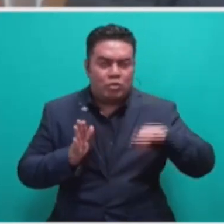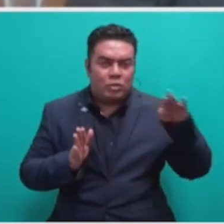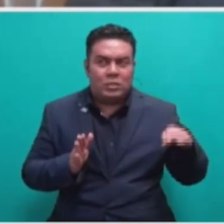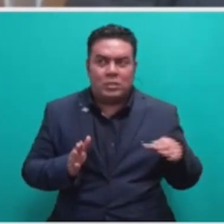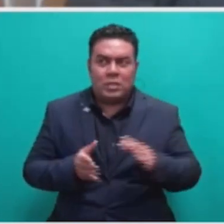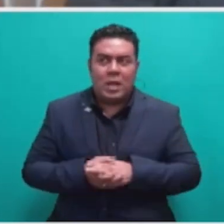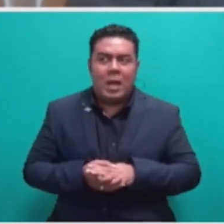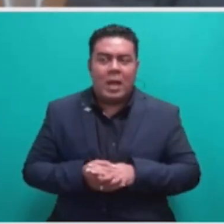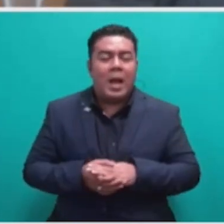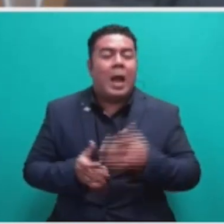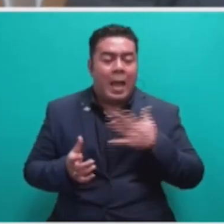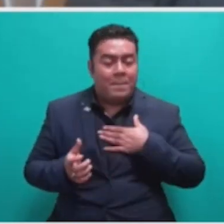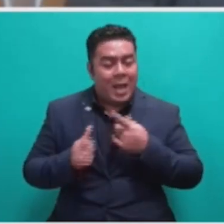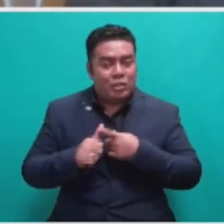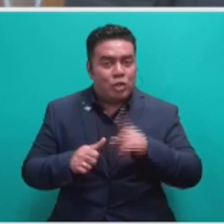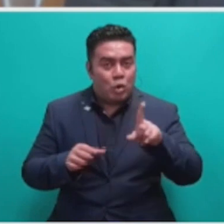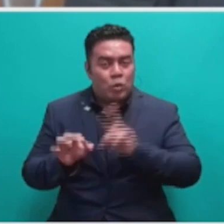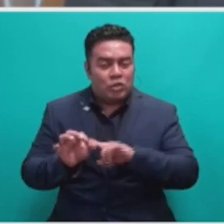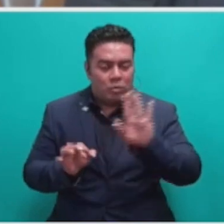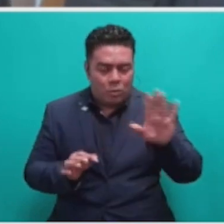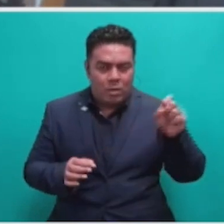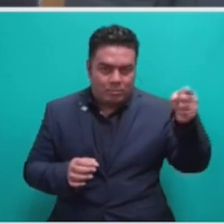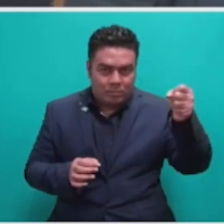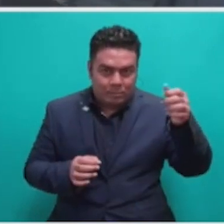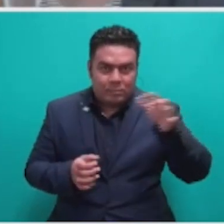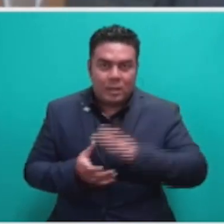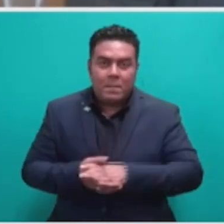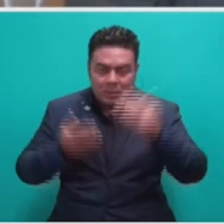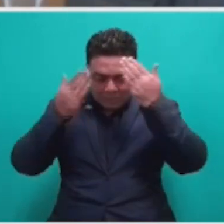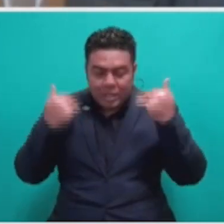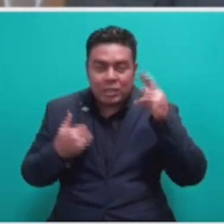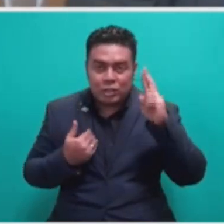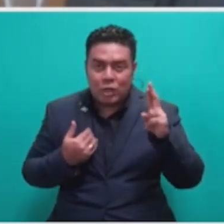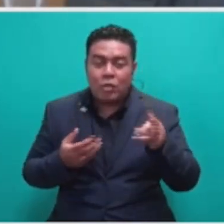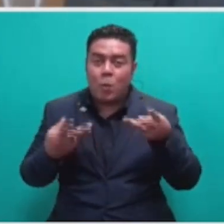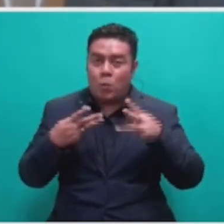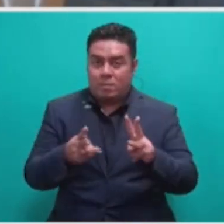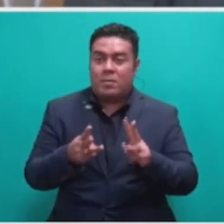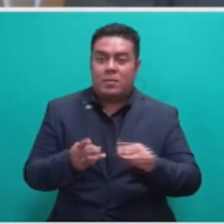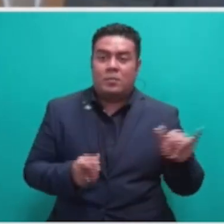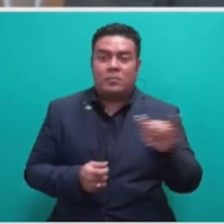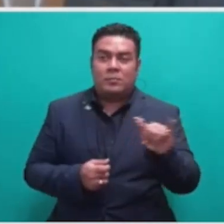I'm answering your question. Speaker said the methodology